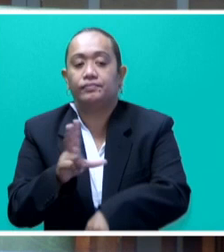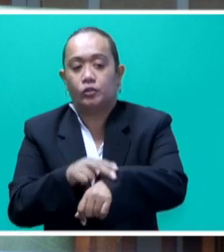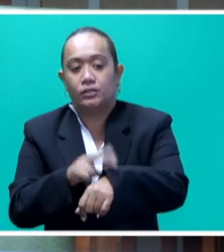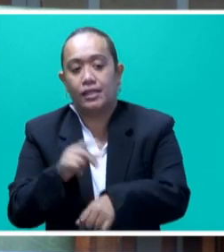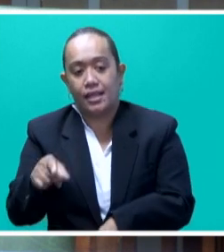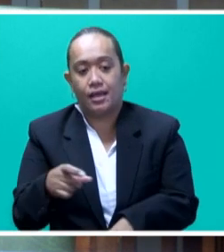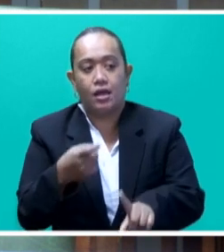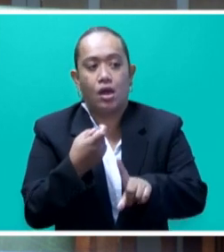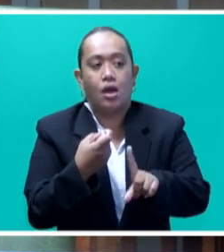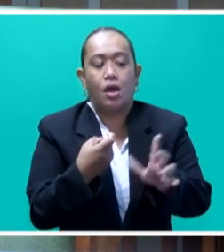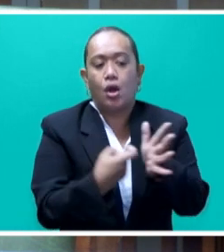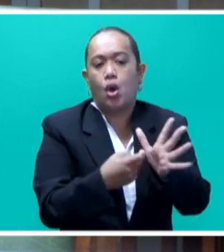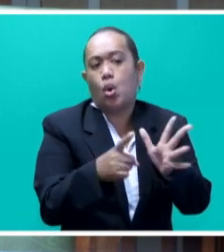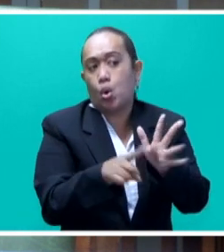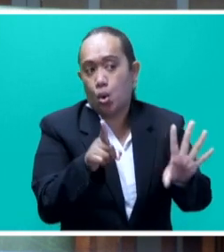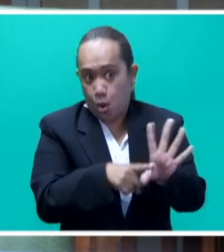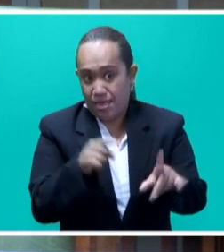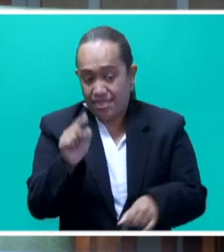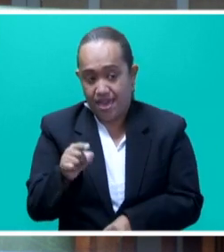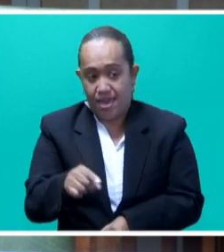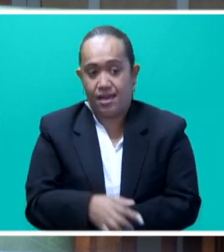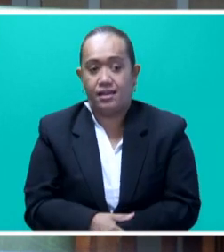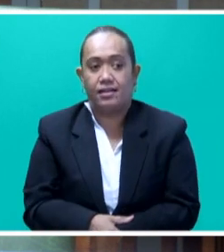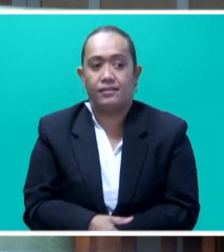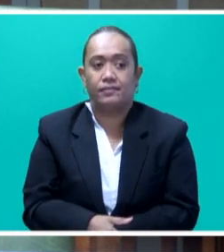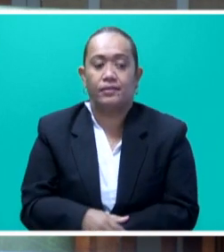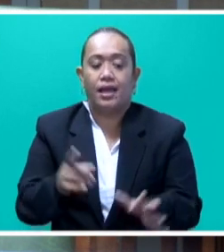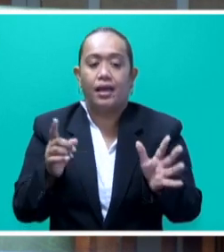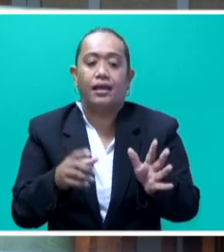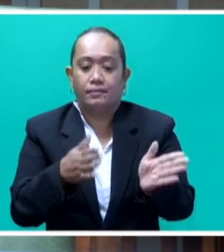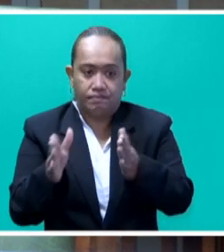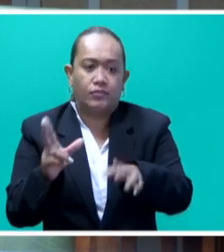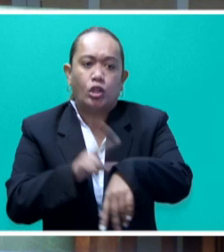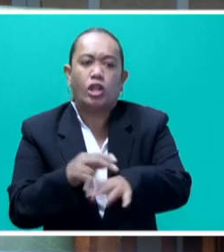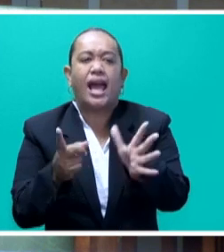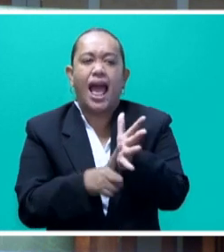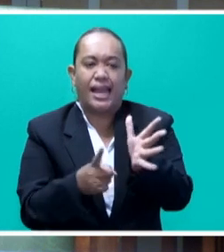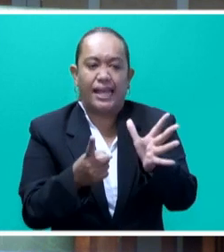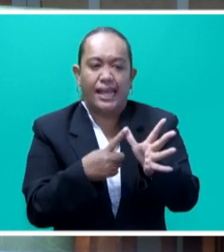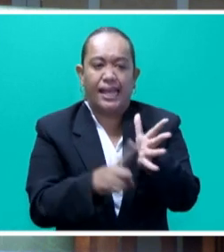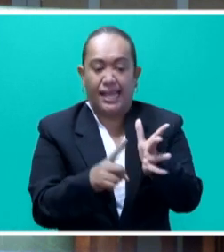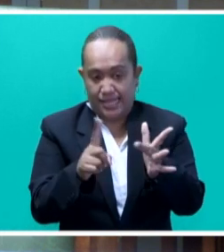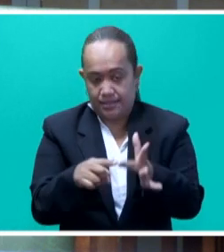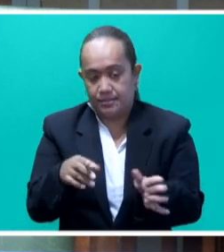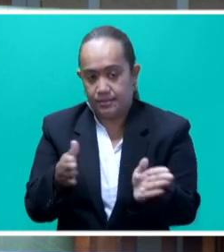Roy Farrells, and Dr. Muhammad Wahid Ali. 7 is the Pacific